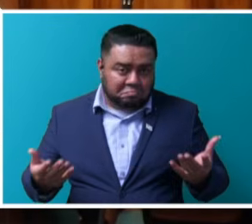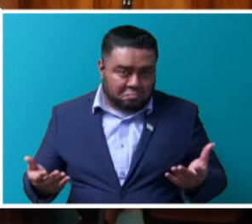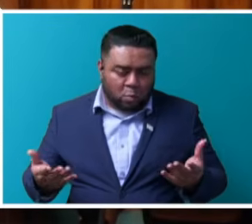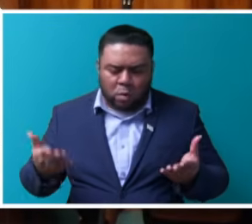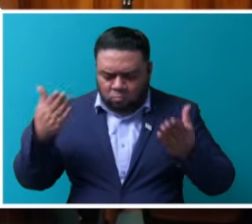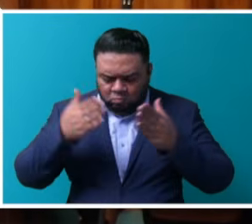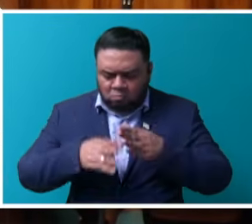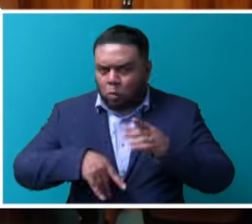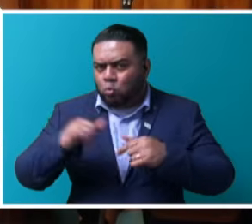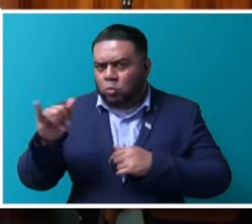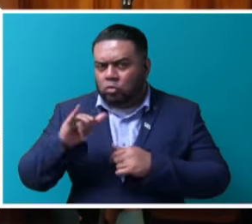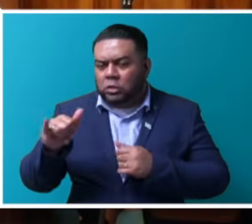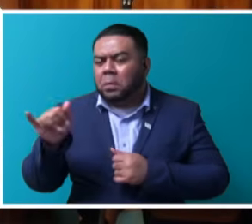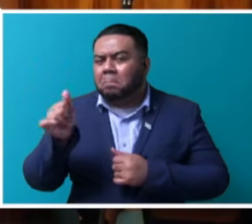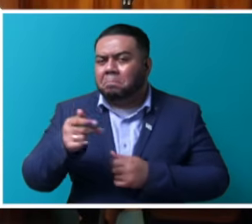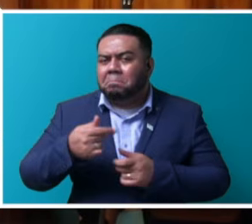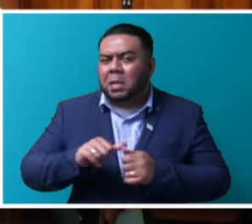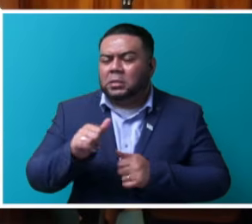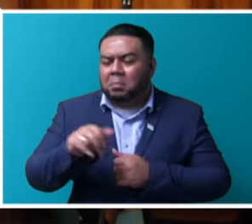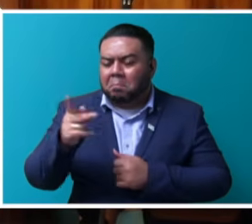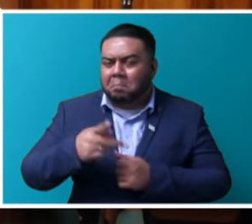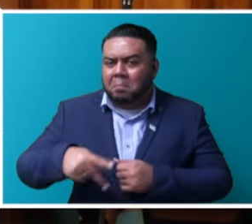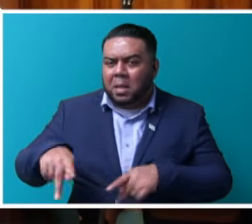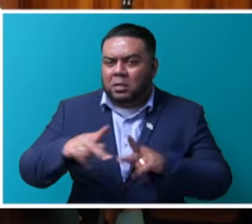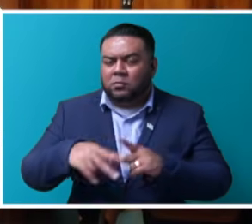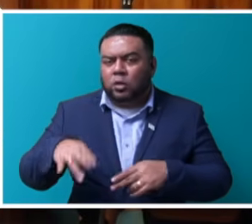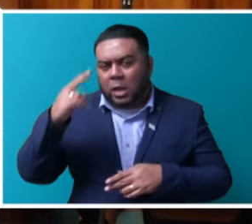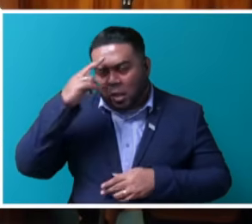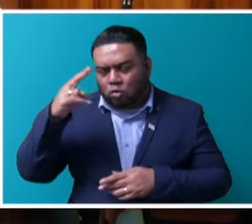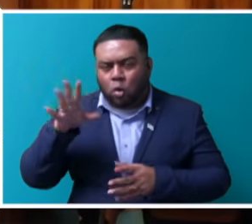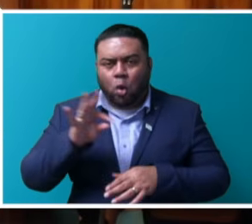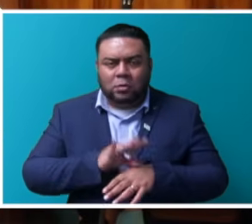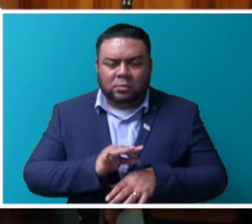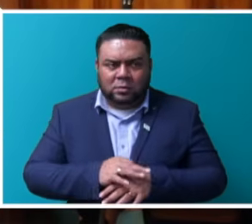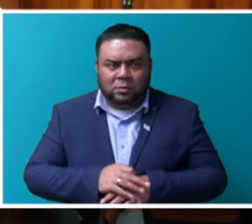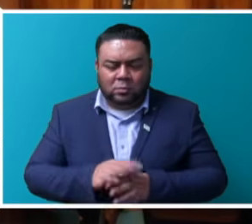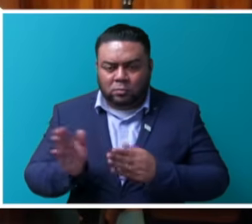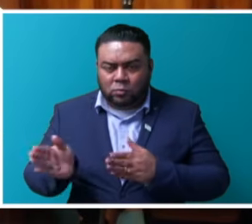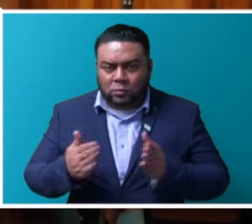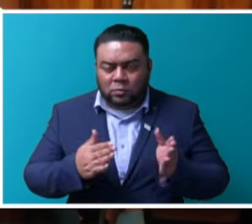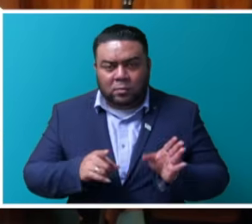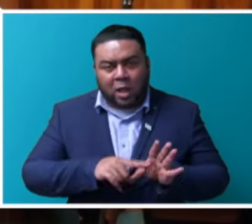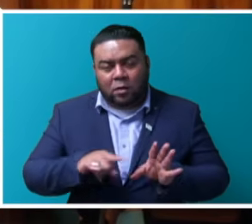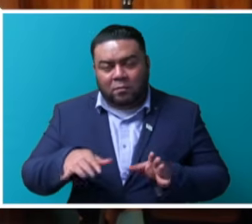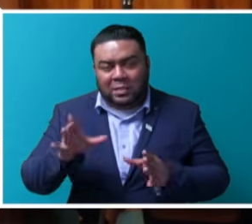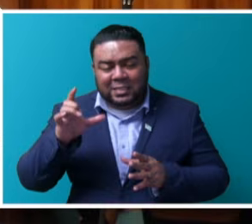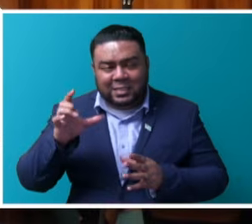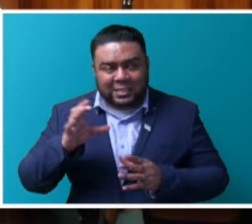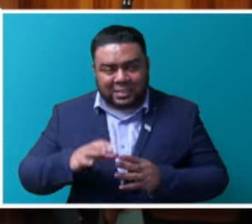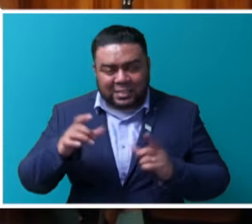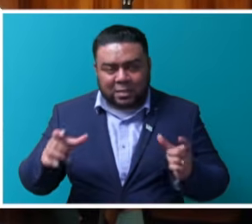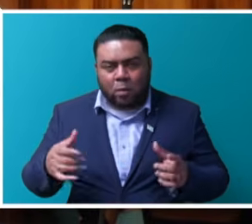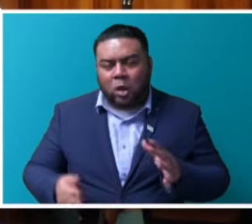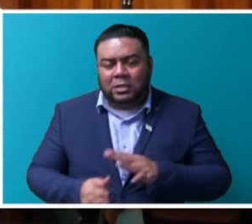determining the most appropriate location for Fiji's new national hospital. We are committed to moving the hospital out of the CBD and to a more